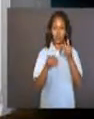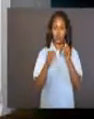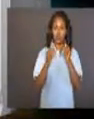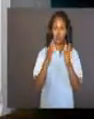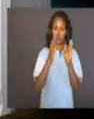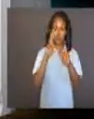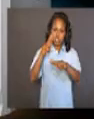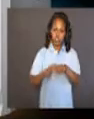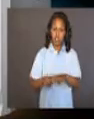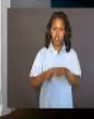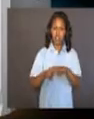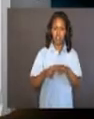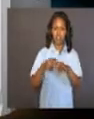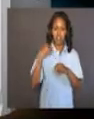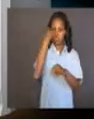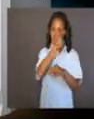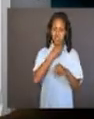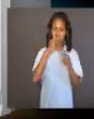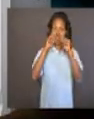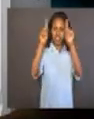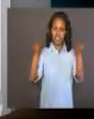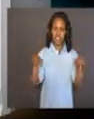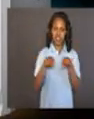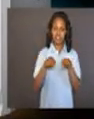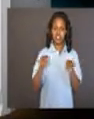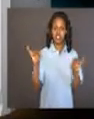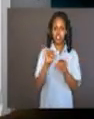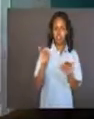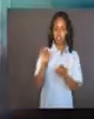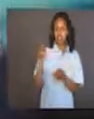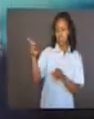images on screens, such as this one.